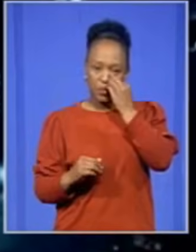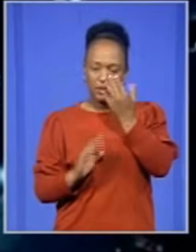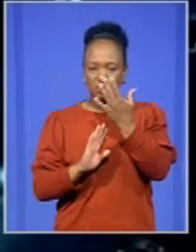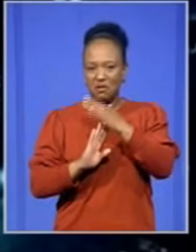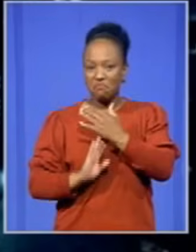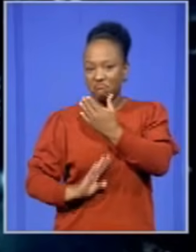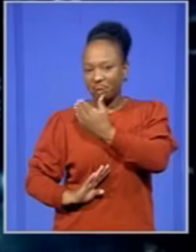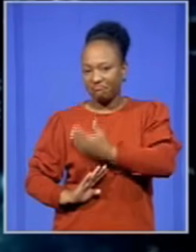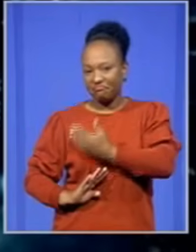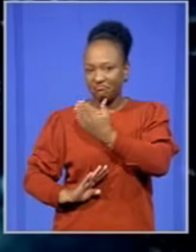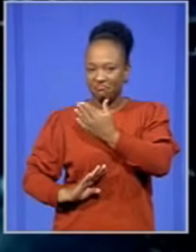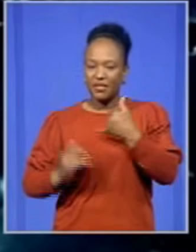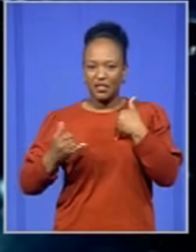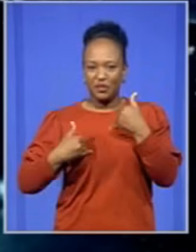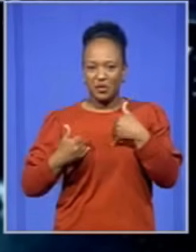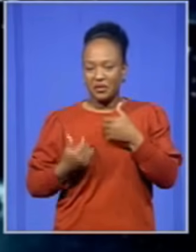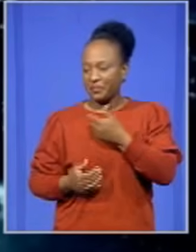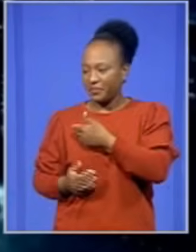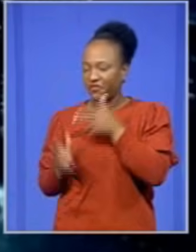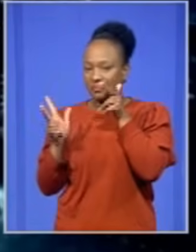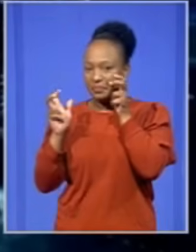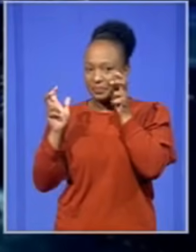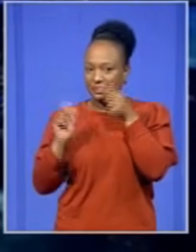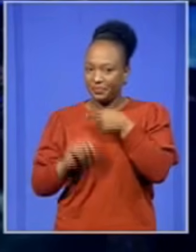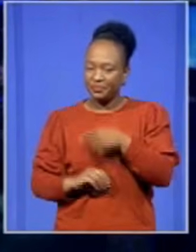Setswana. A re iketle mmogo ka tshedimosetso.